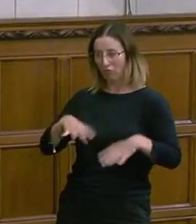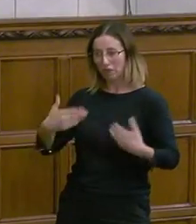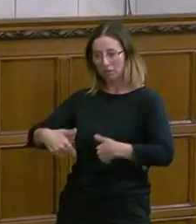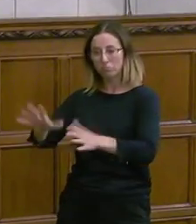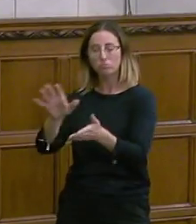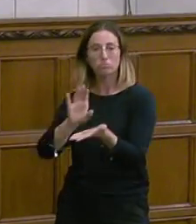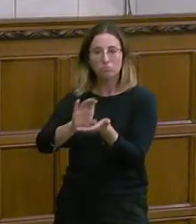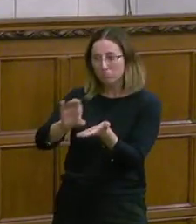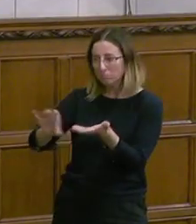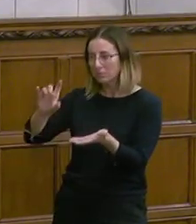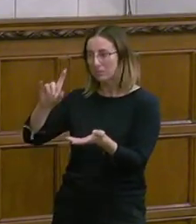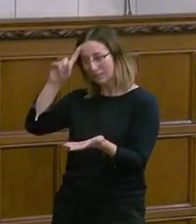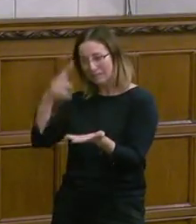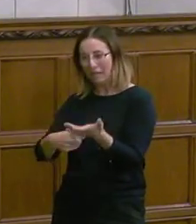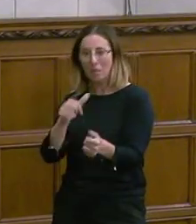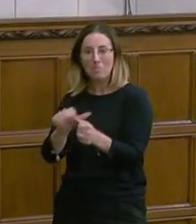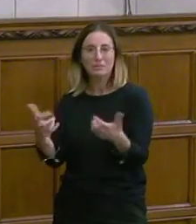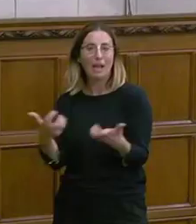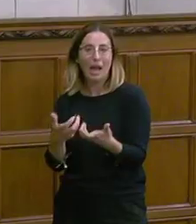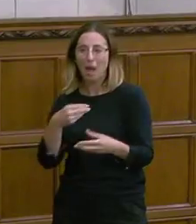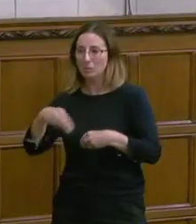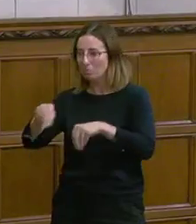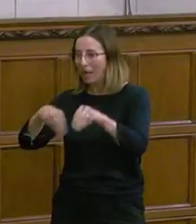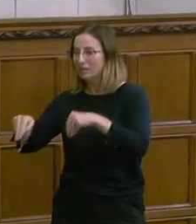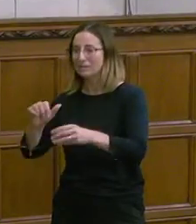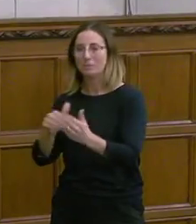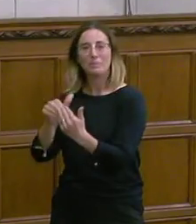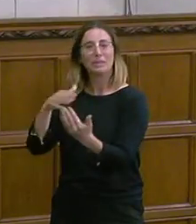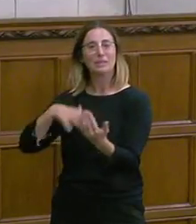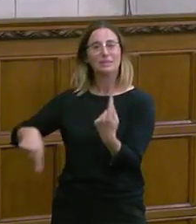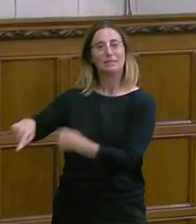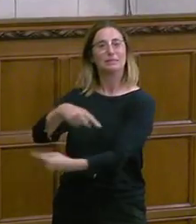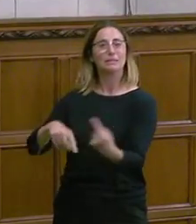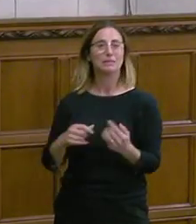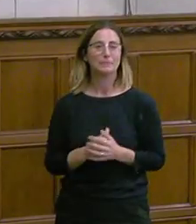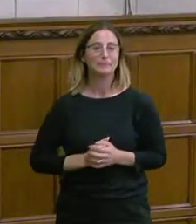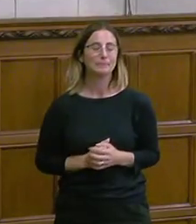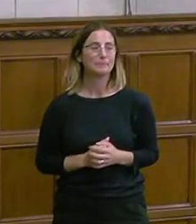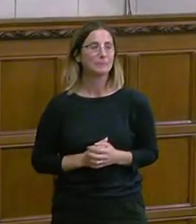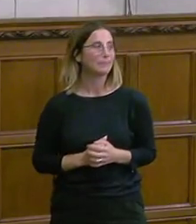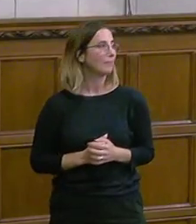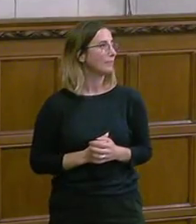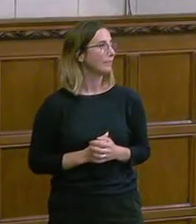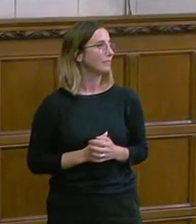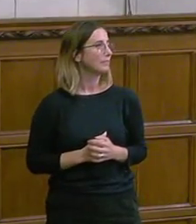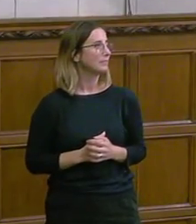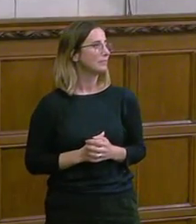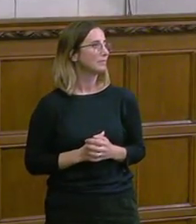to choose the best way to attract and retain and support those with additional needs. I am very